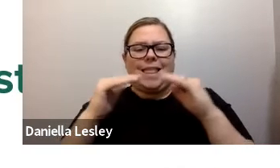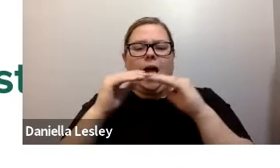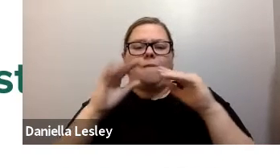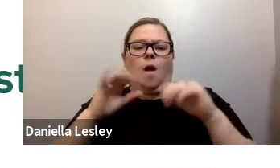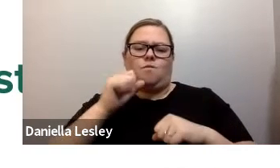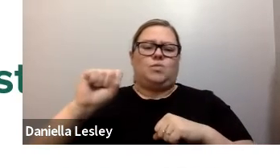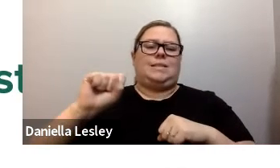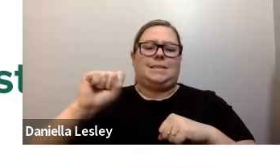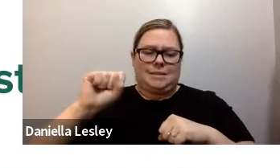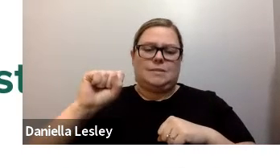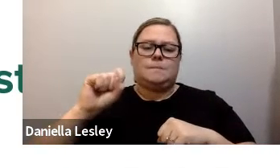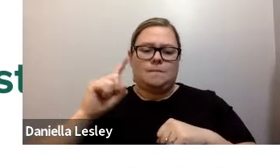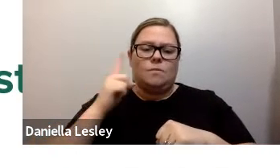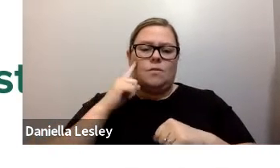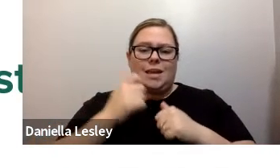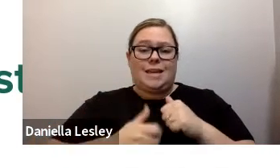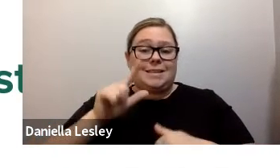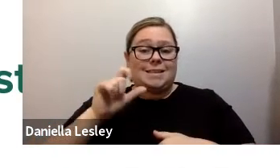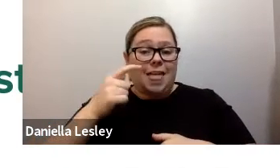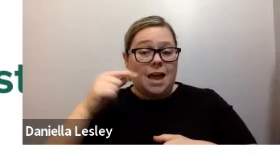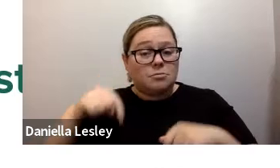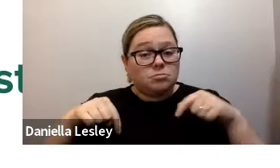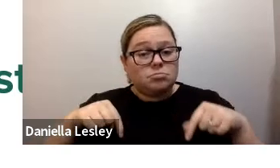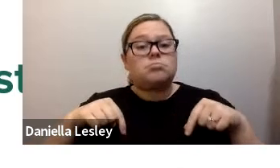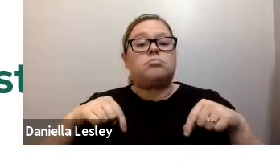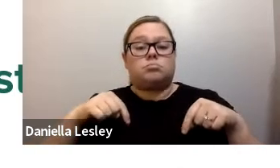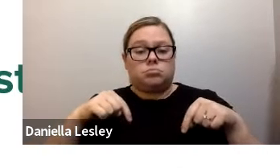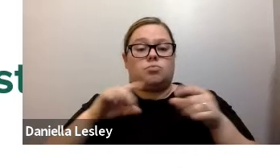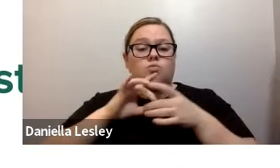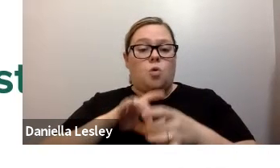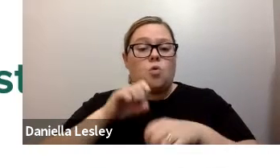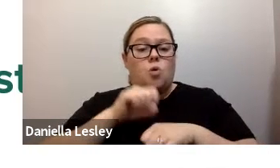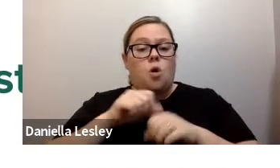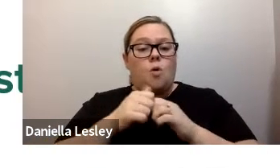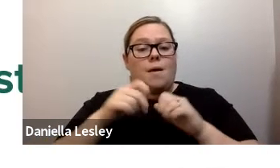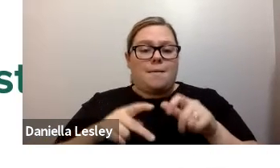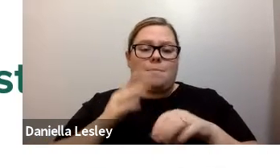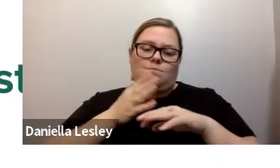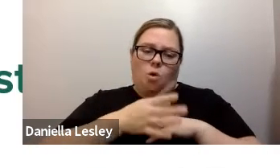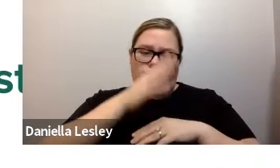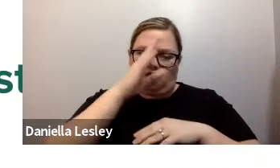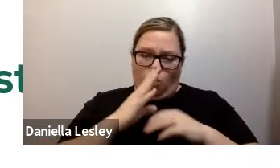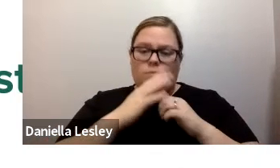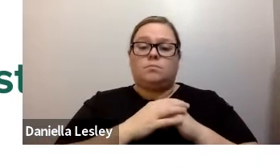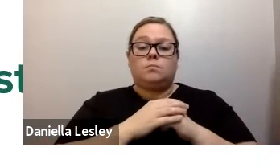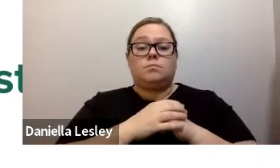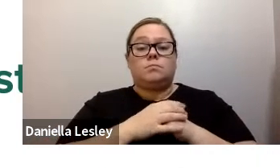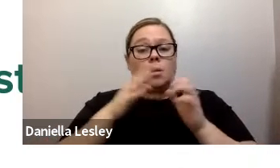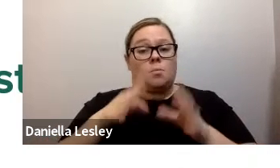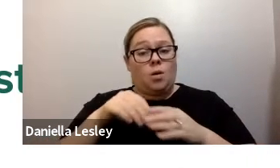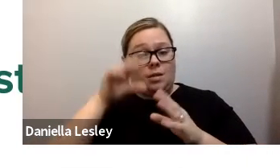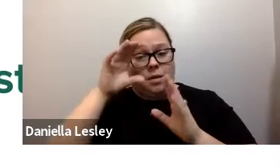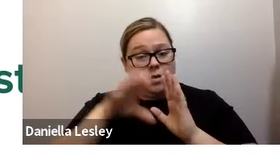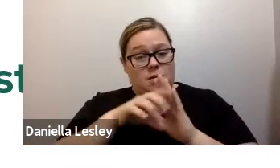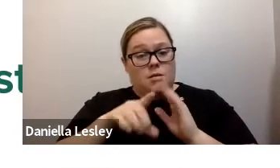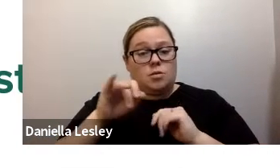resistance for each leg in the context of working with people post-stroke. The person in the picture there is